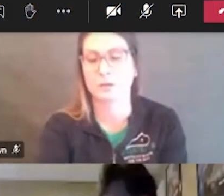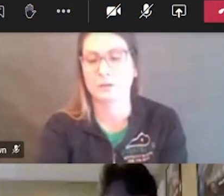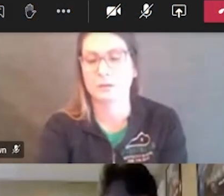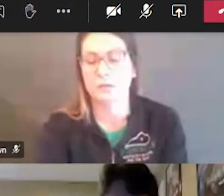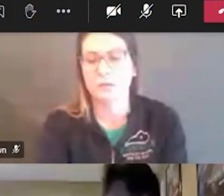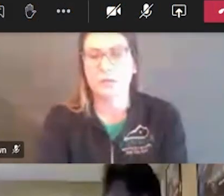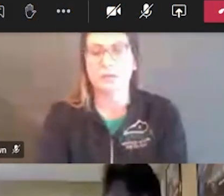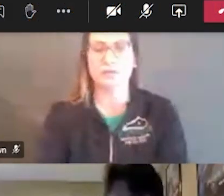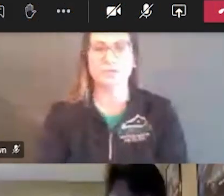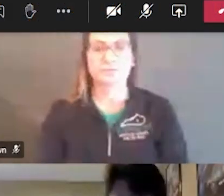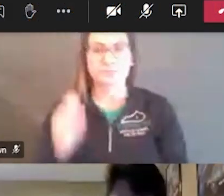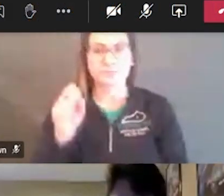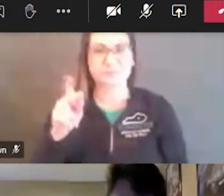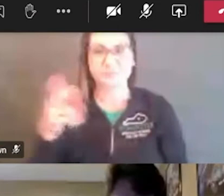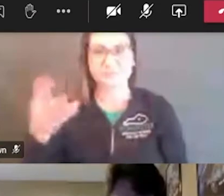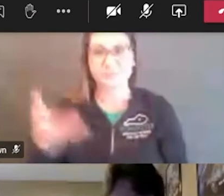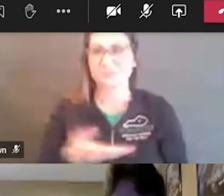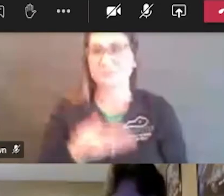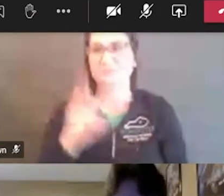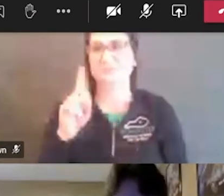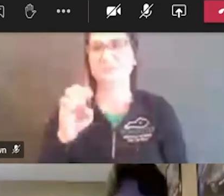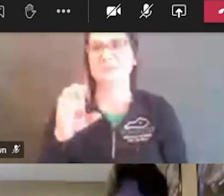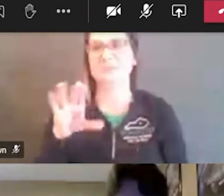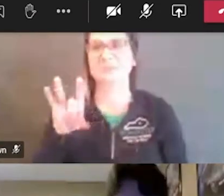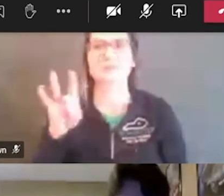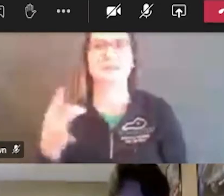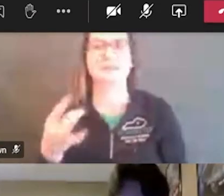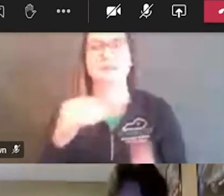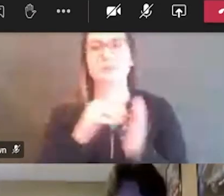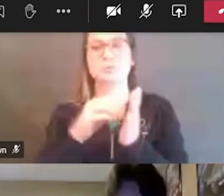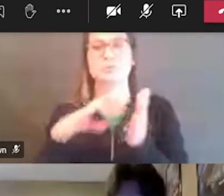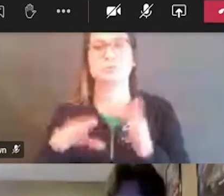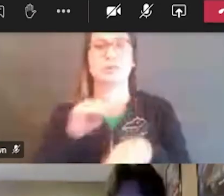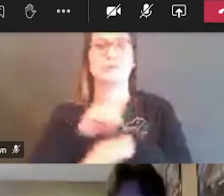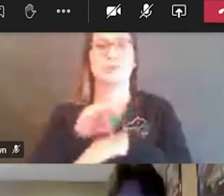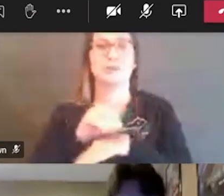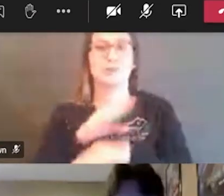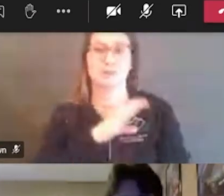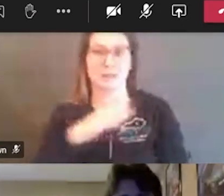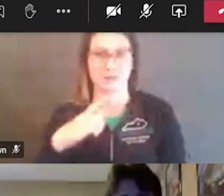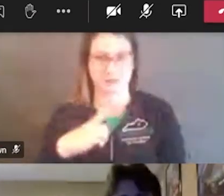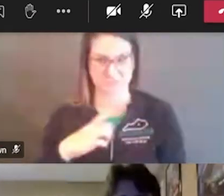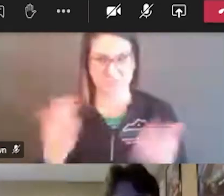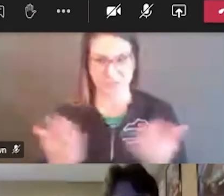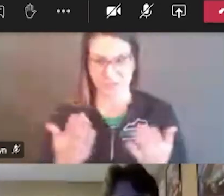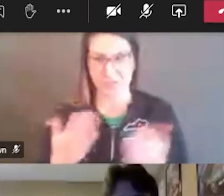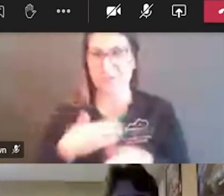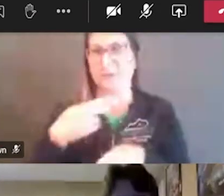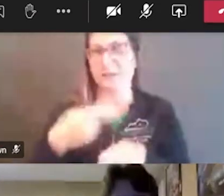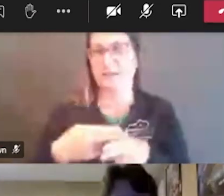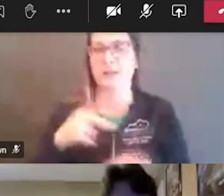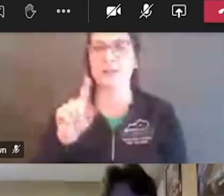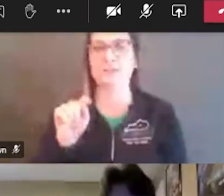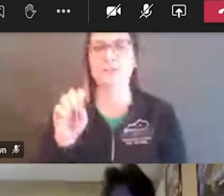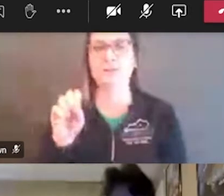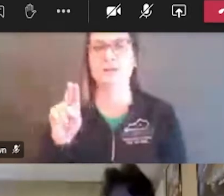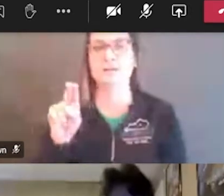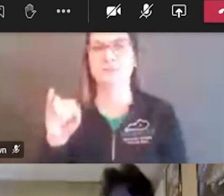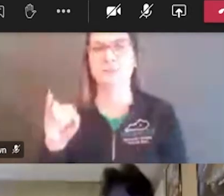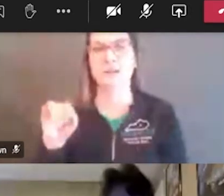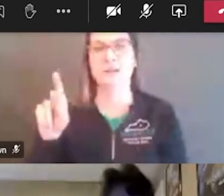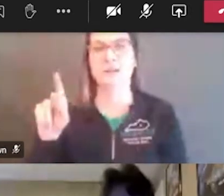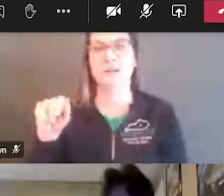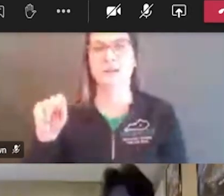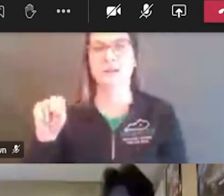So welcome to the December 8th Student Advisory Council. My name is Toni Constatman. I'm the Chief